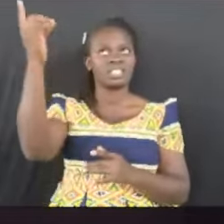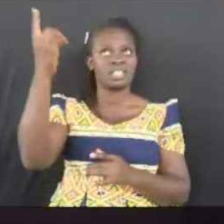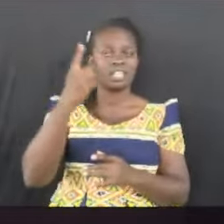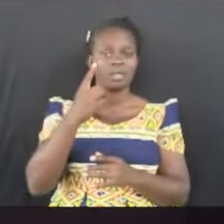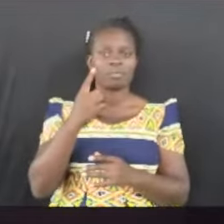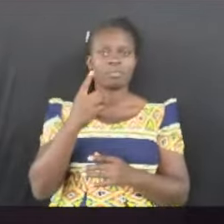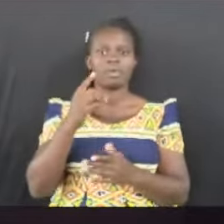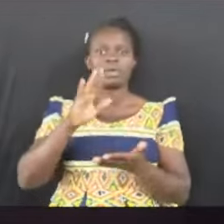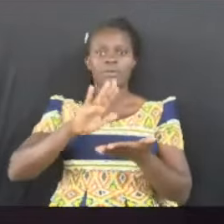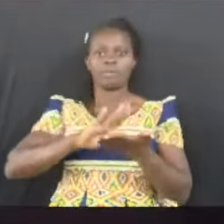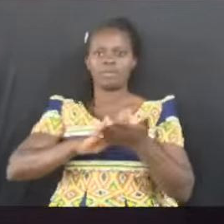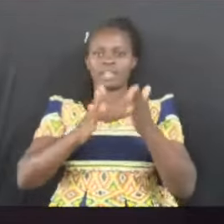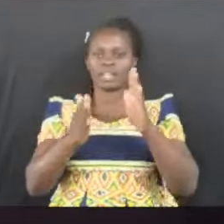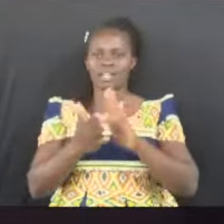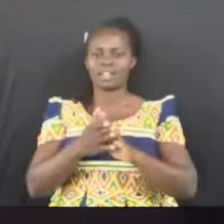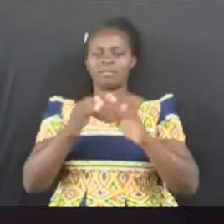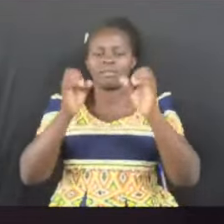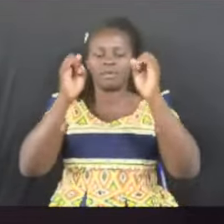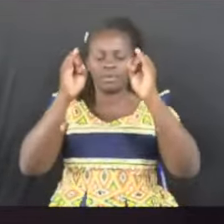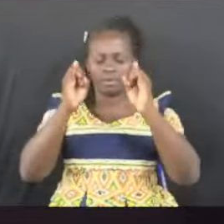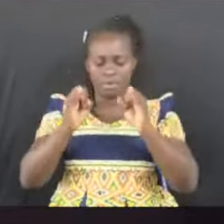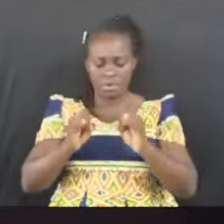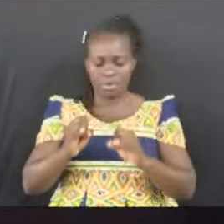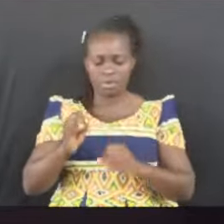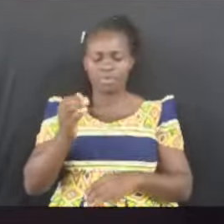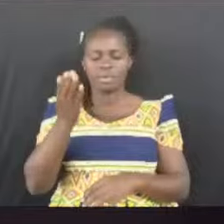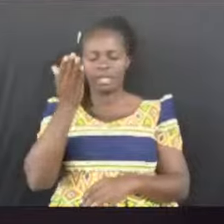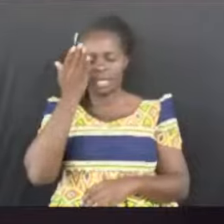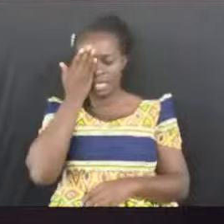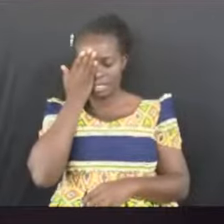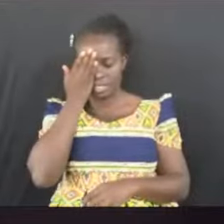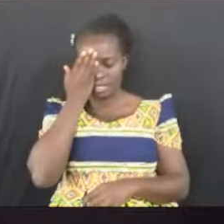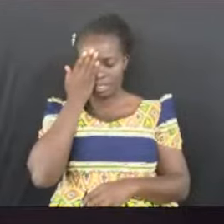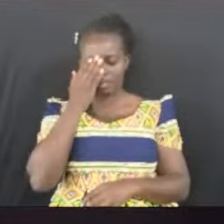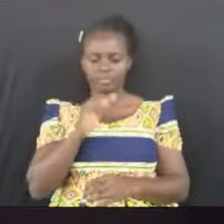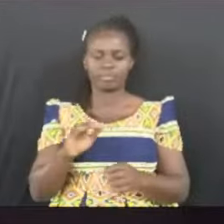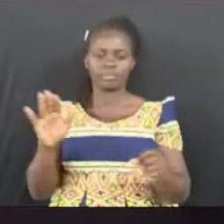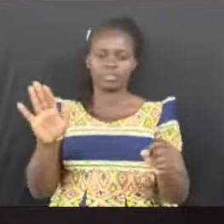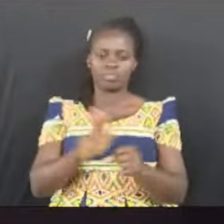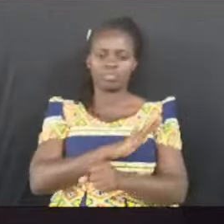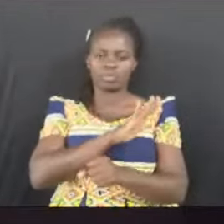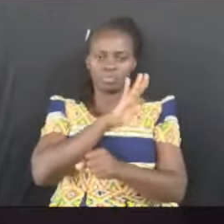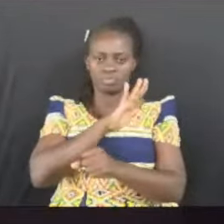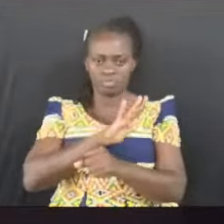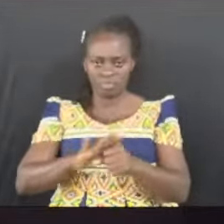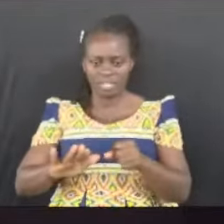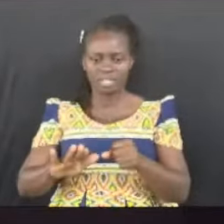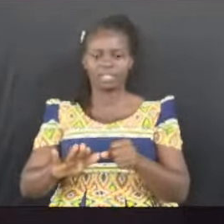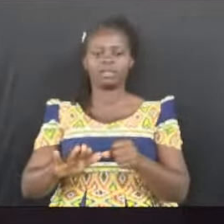to fulfill our destiny. By the way, this is also the reason why